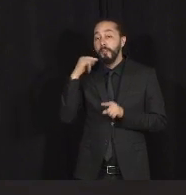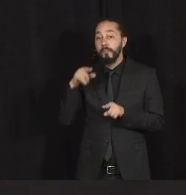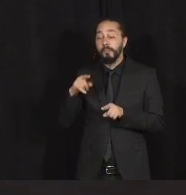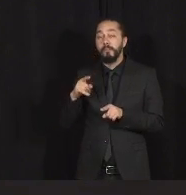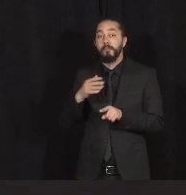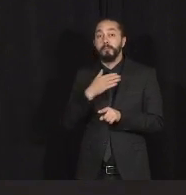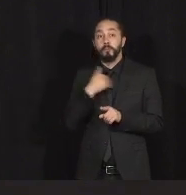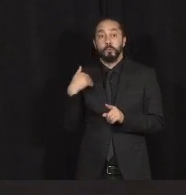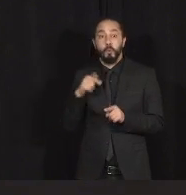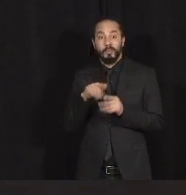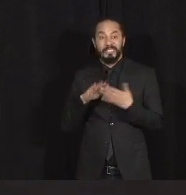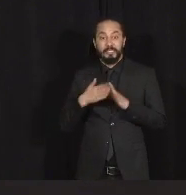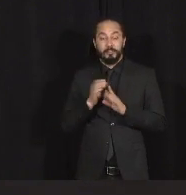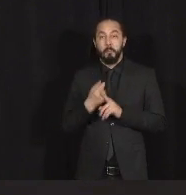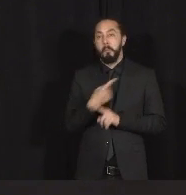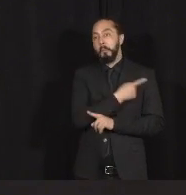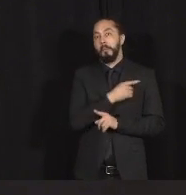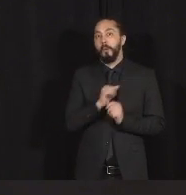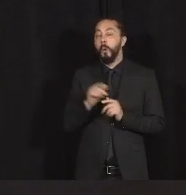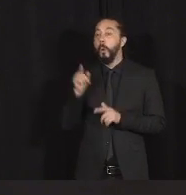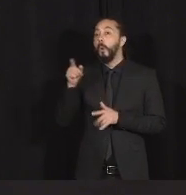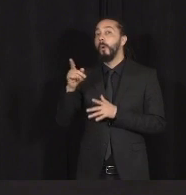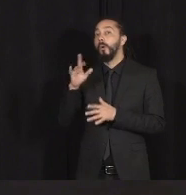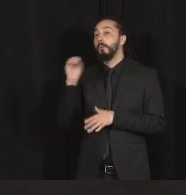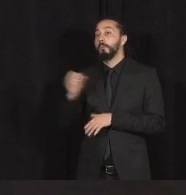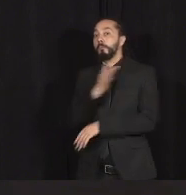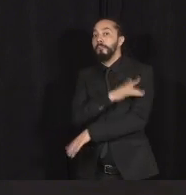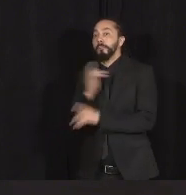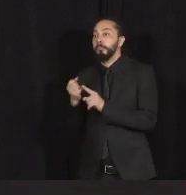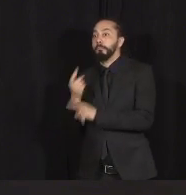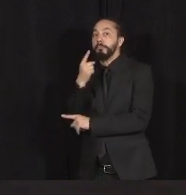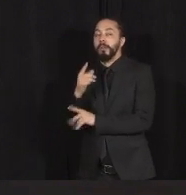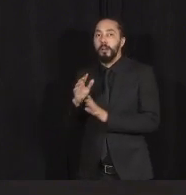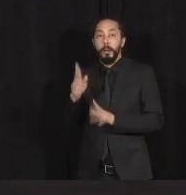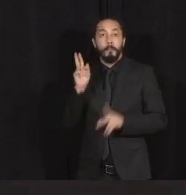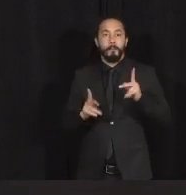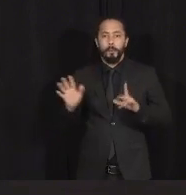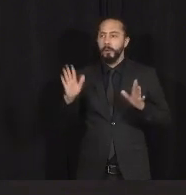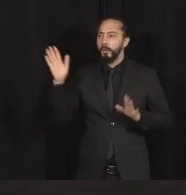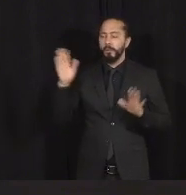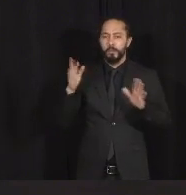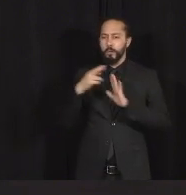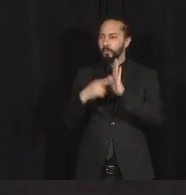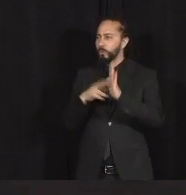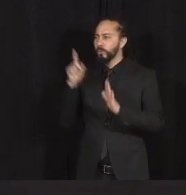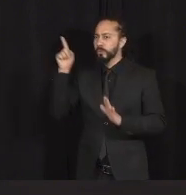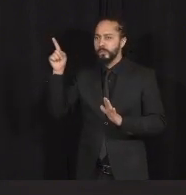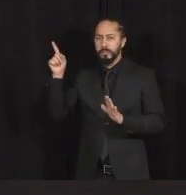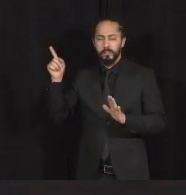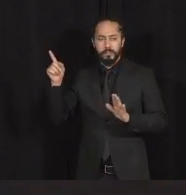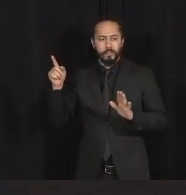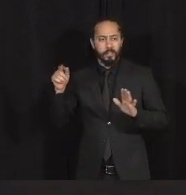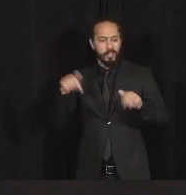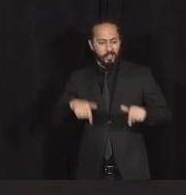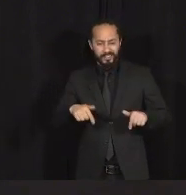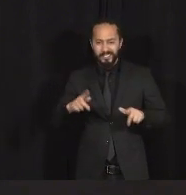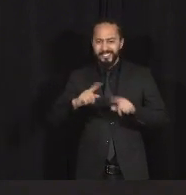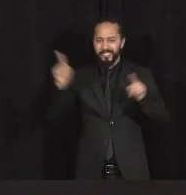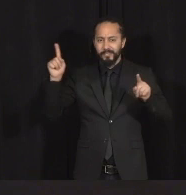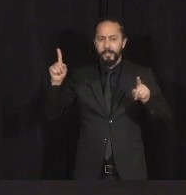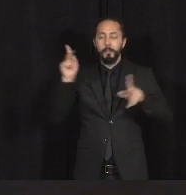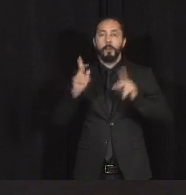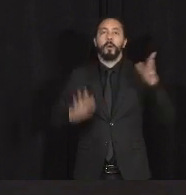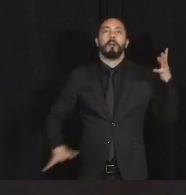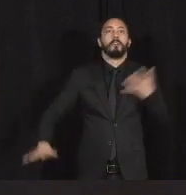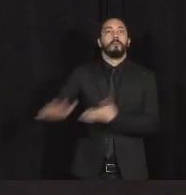be confused if there were different rules in one place than somewhere else. And I do think